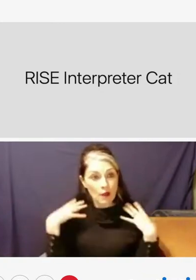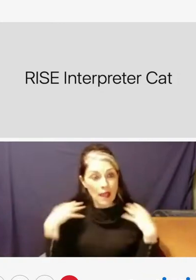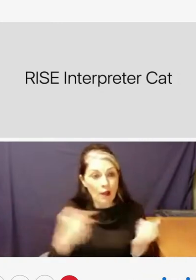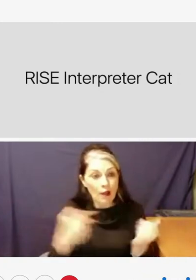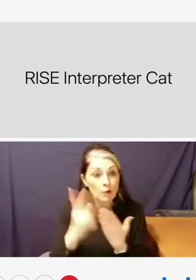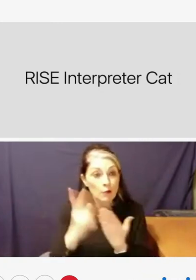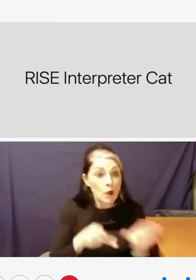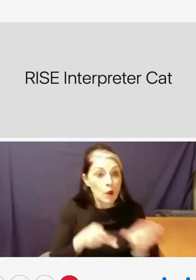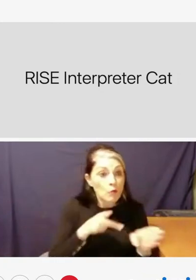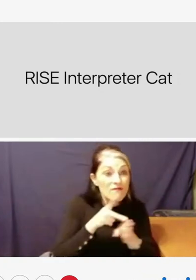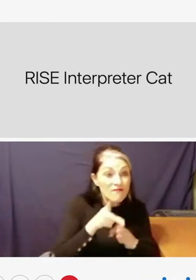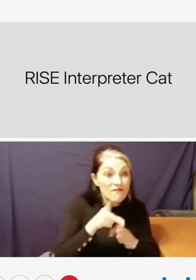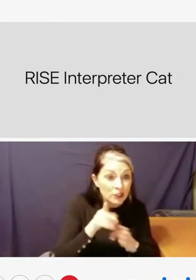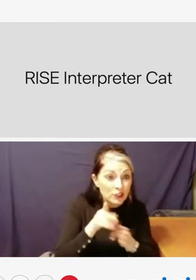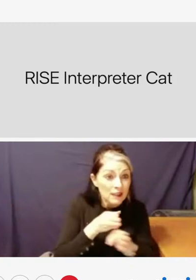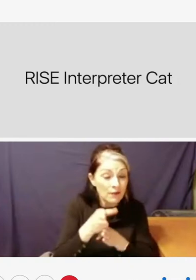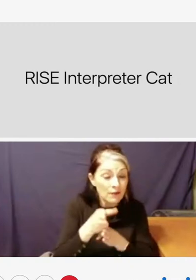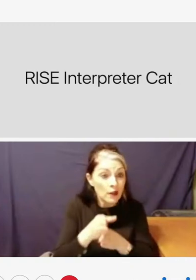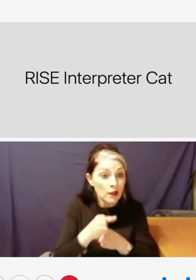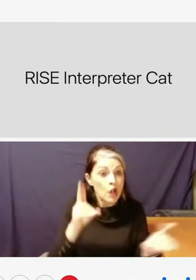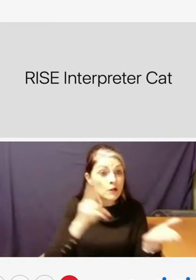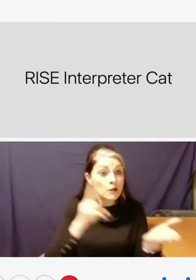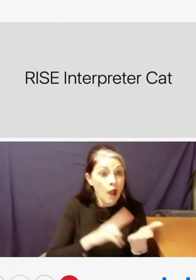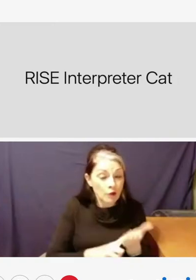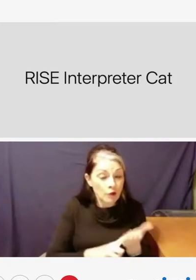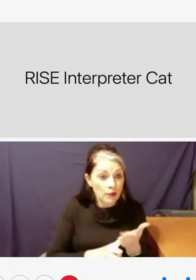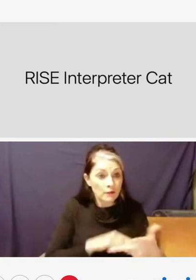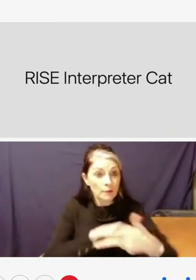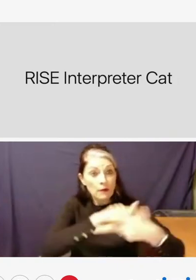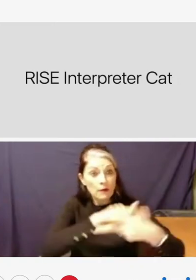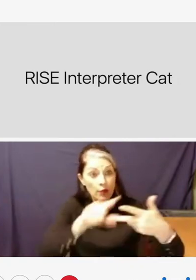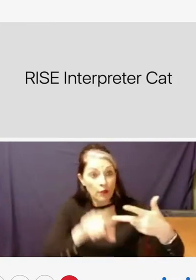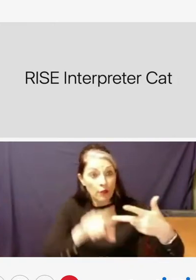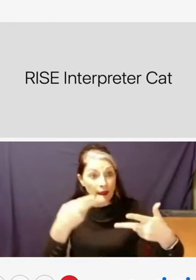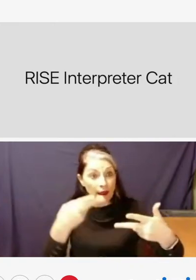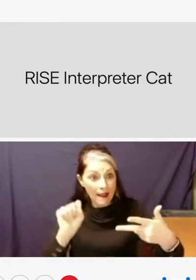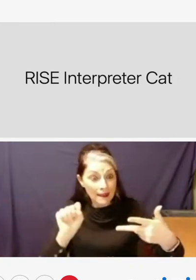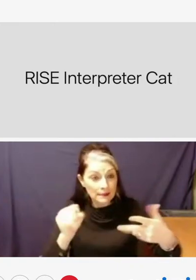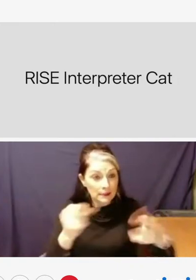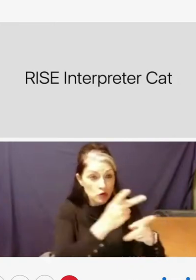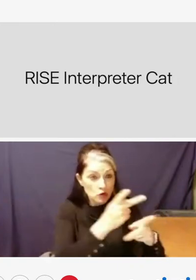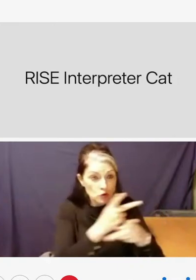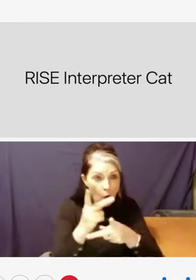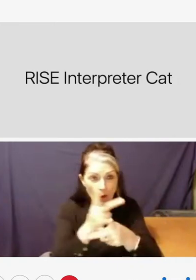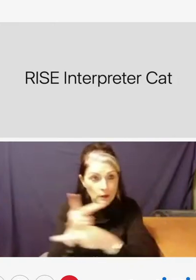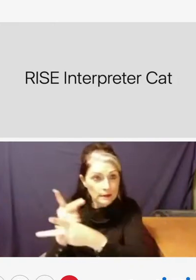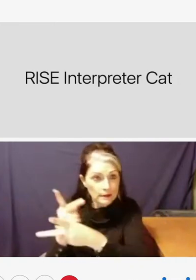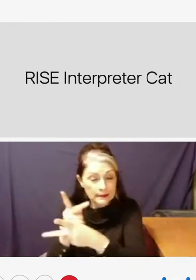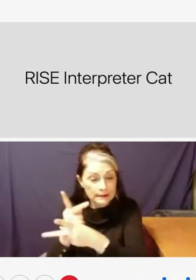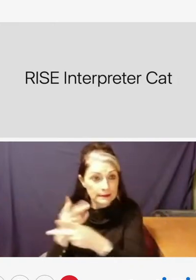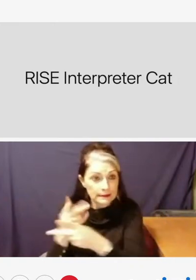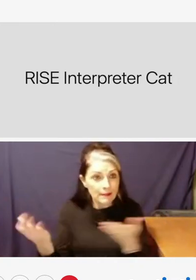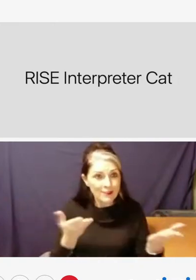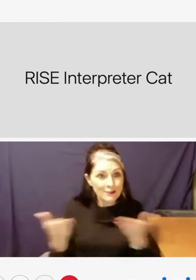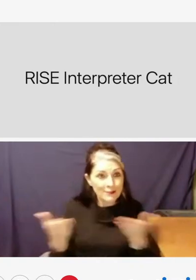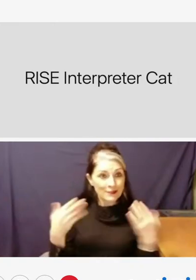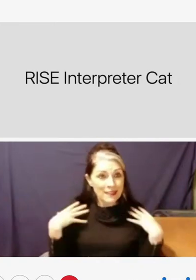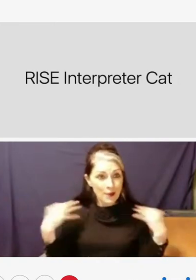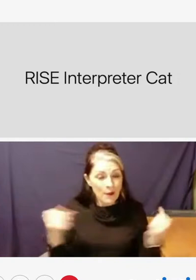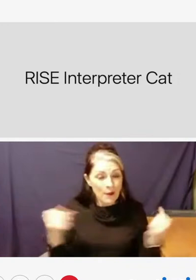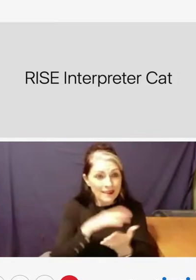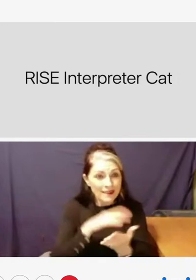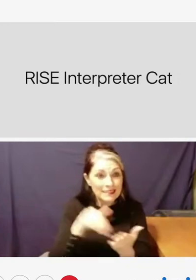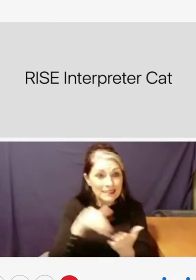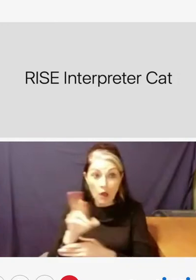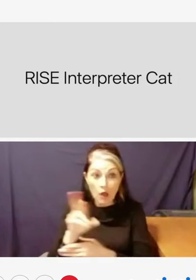they have been contracted by the three high schools to oversee and coordinate the services at the wellness center on the right here you can see the